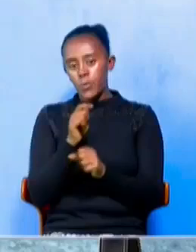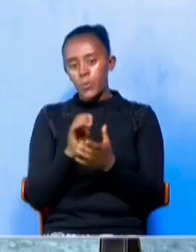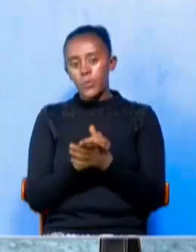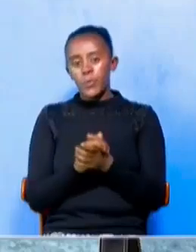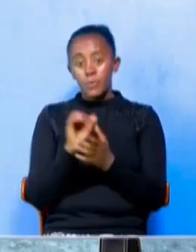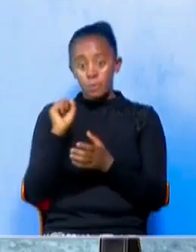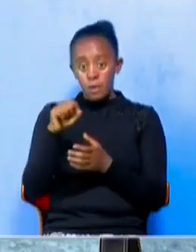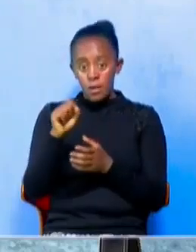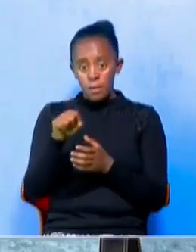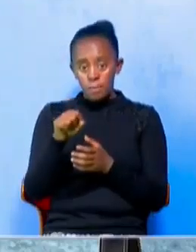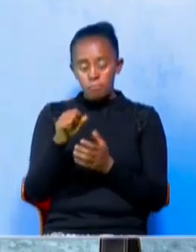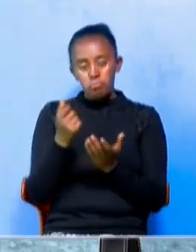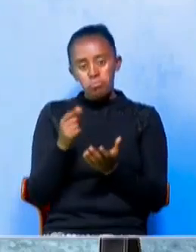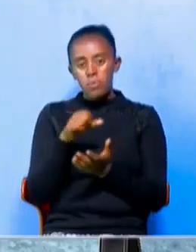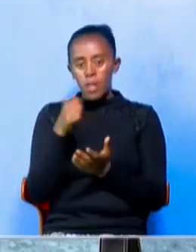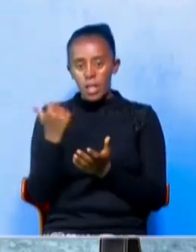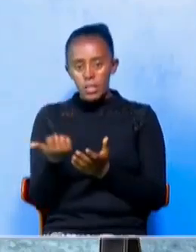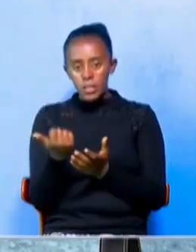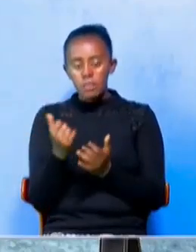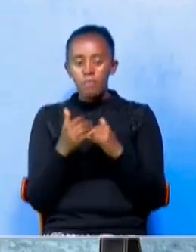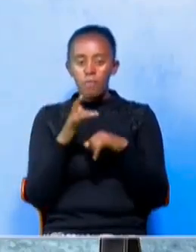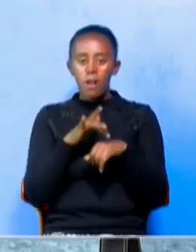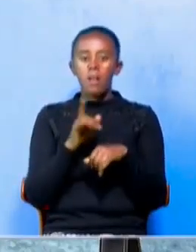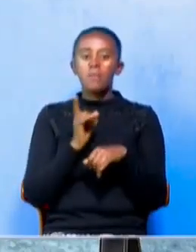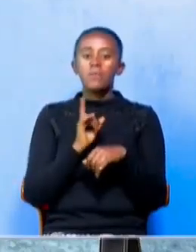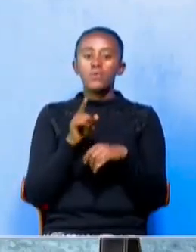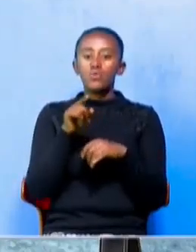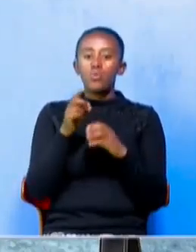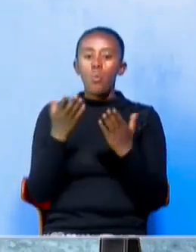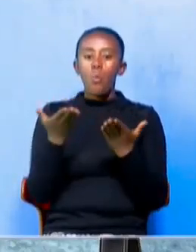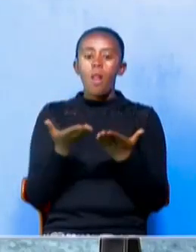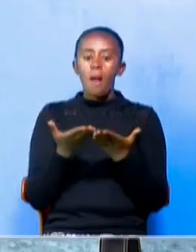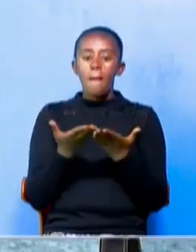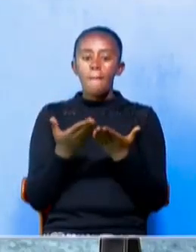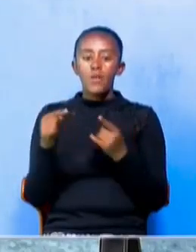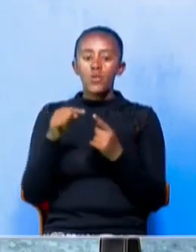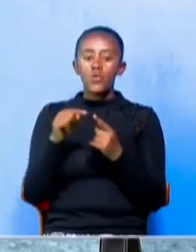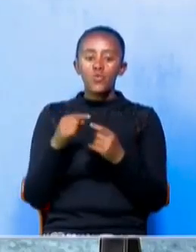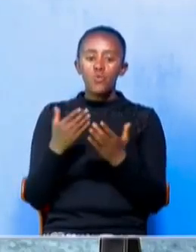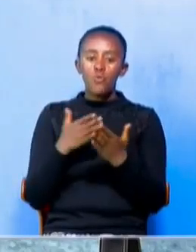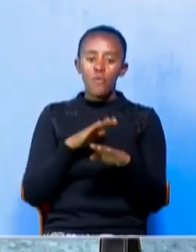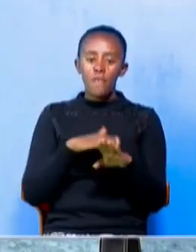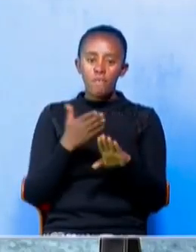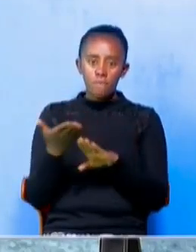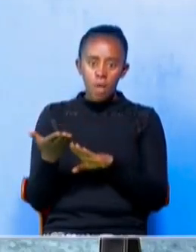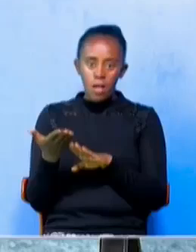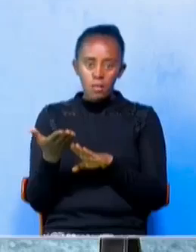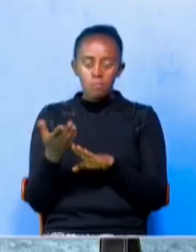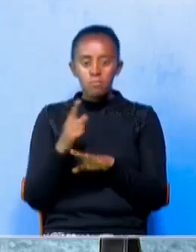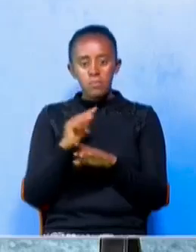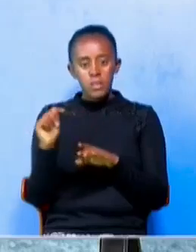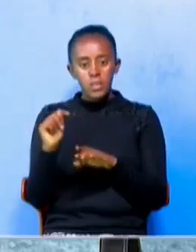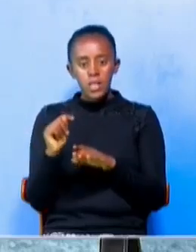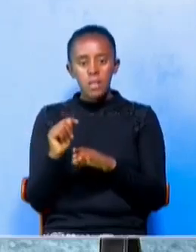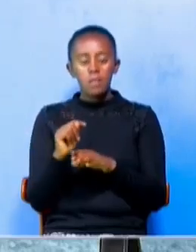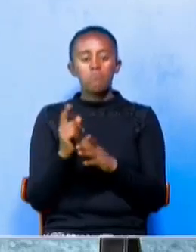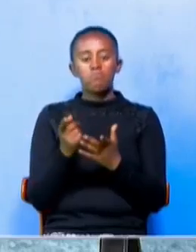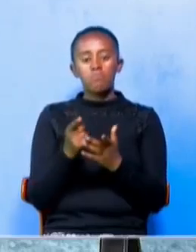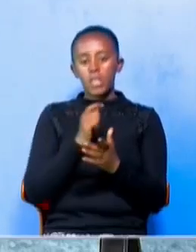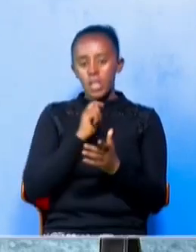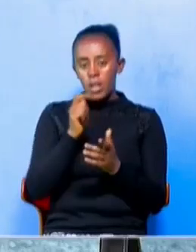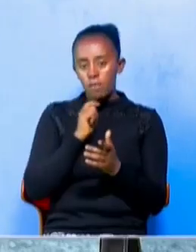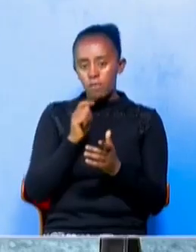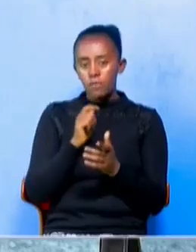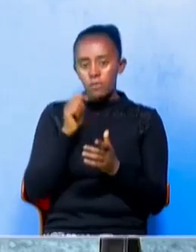Yeah? And finally, you are welcome to invite the interviewee to give